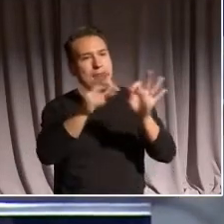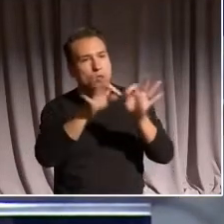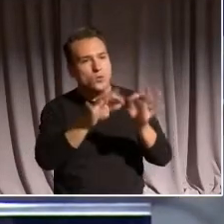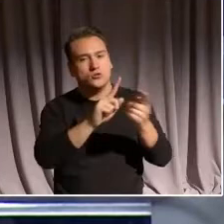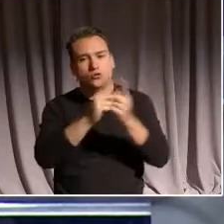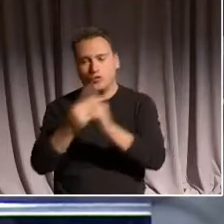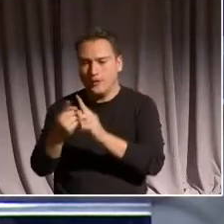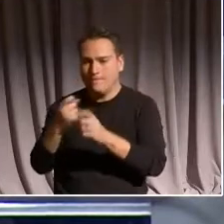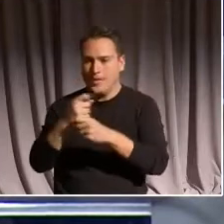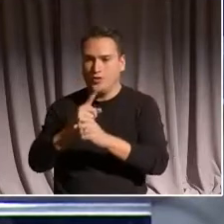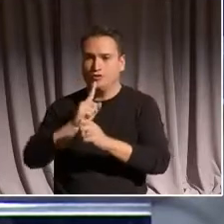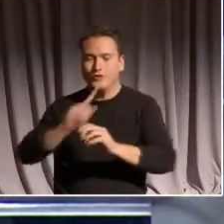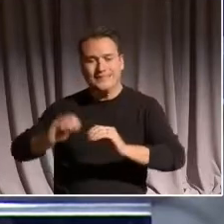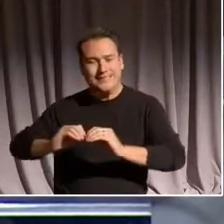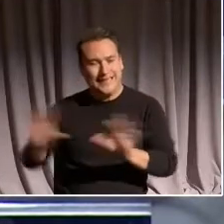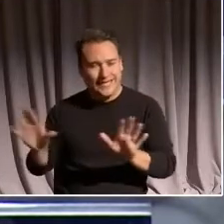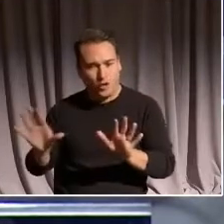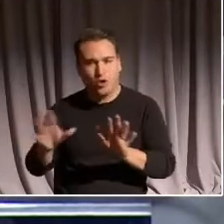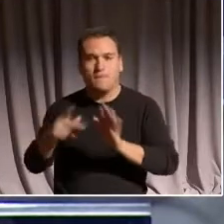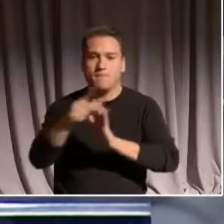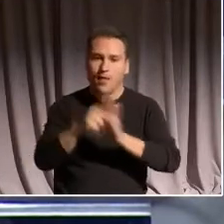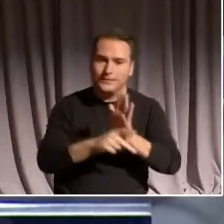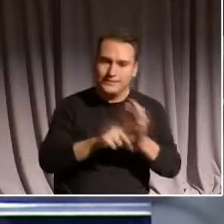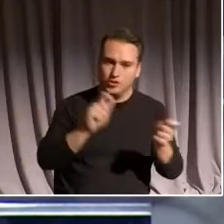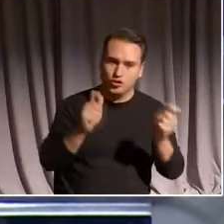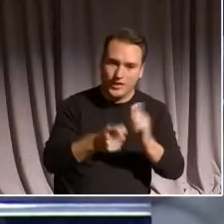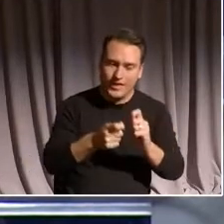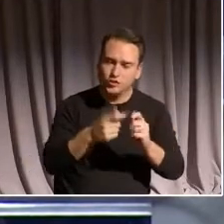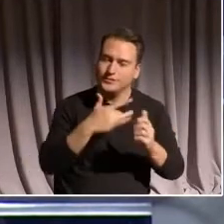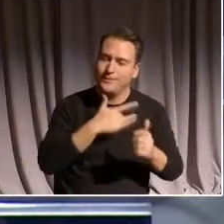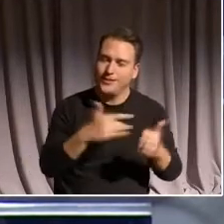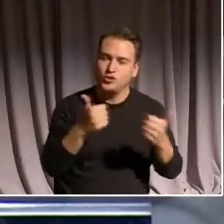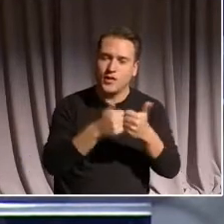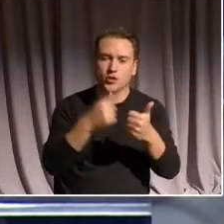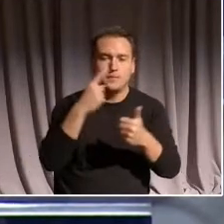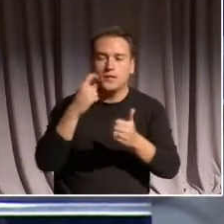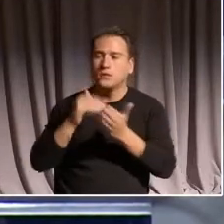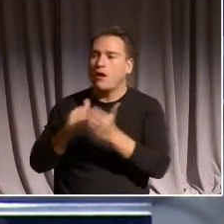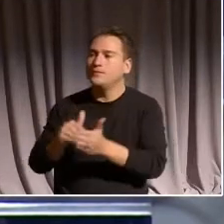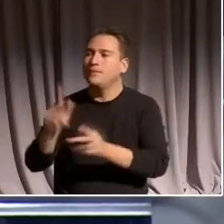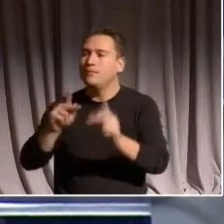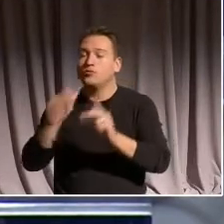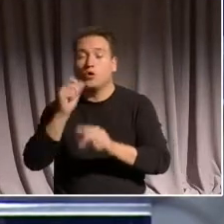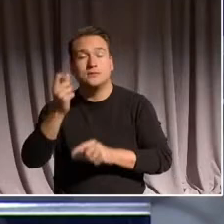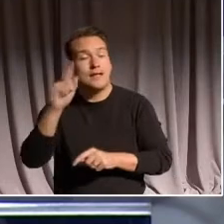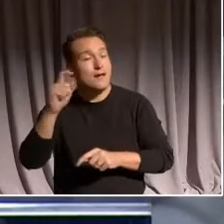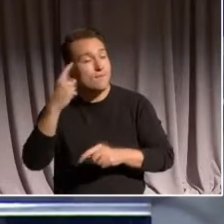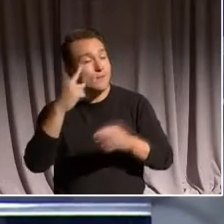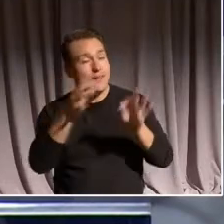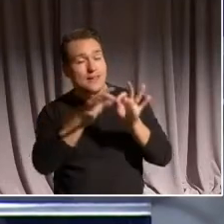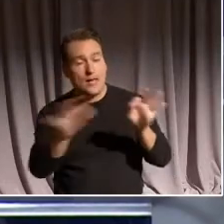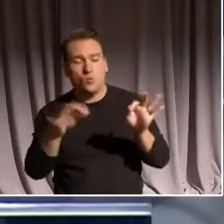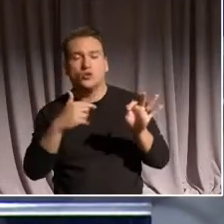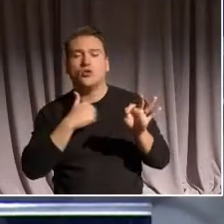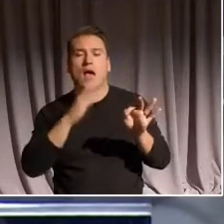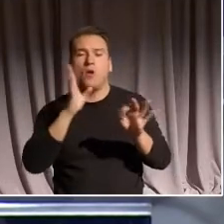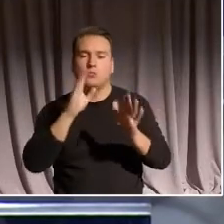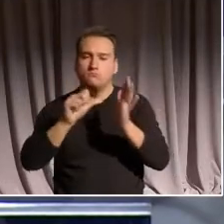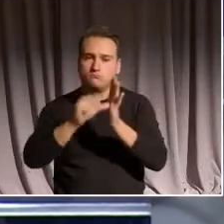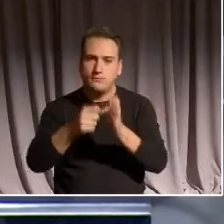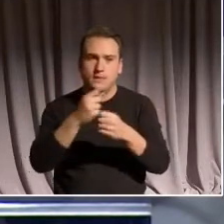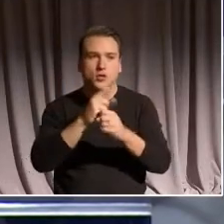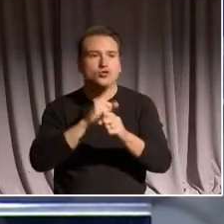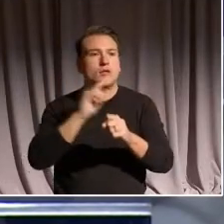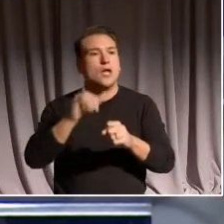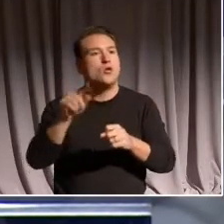that don't translate, making policy change extremely challenging. So that is something that I would really like to see